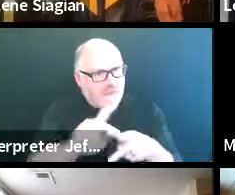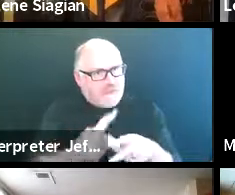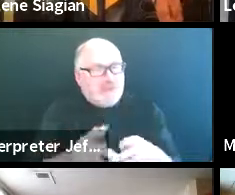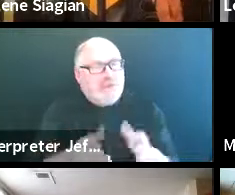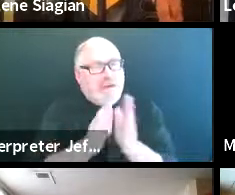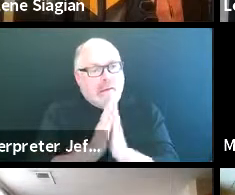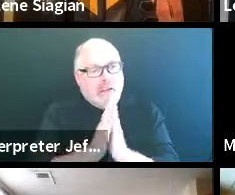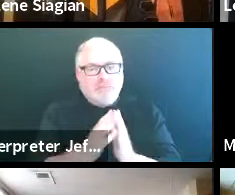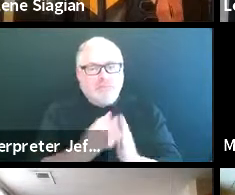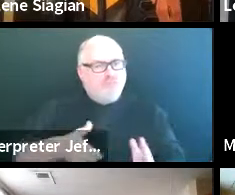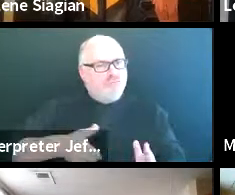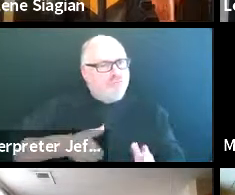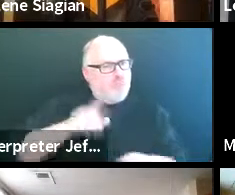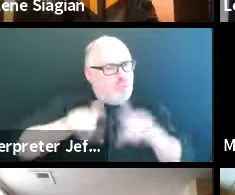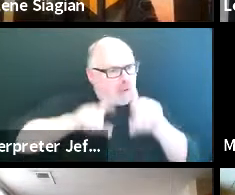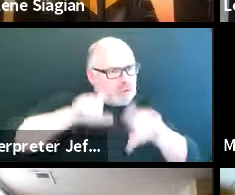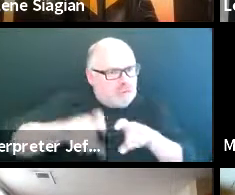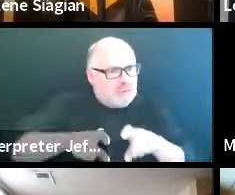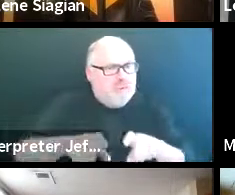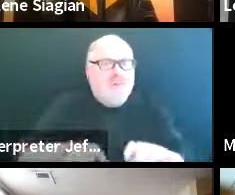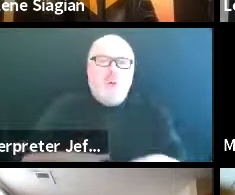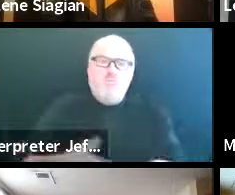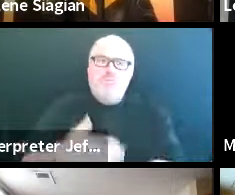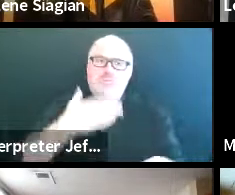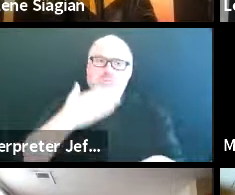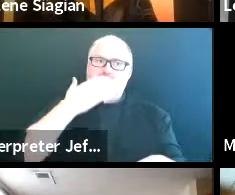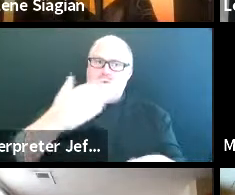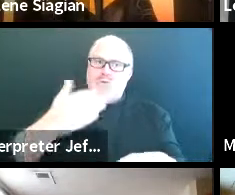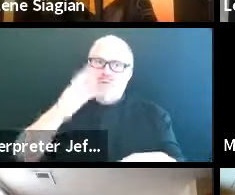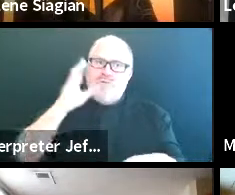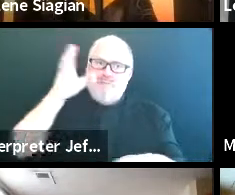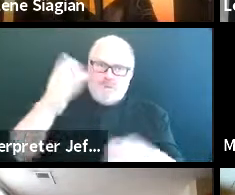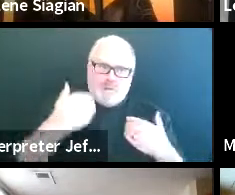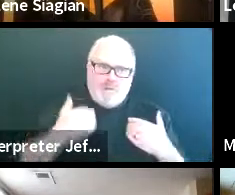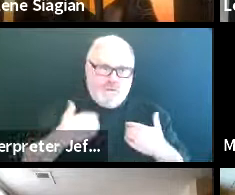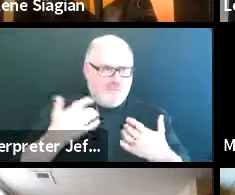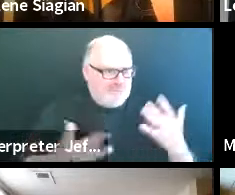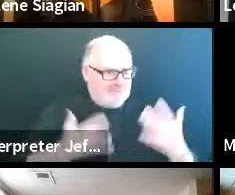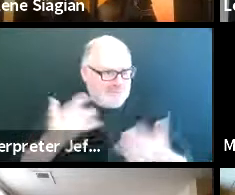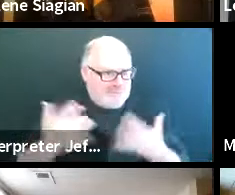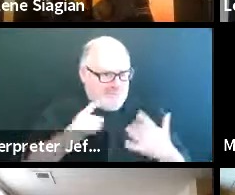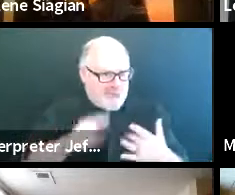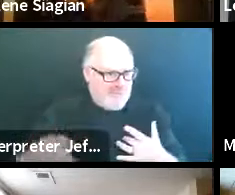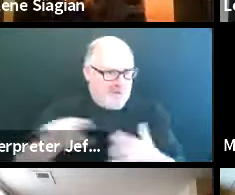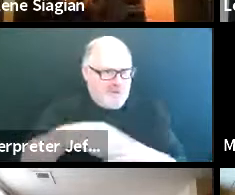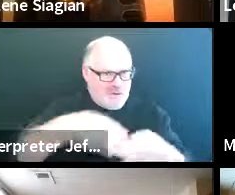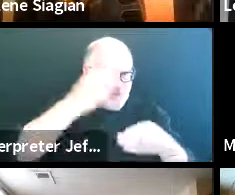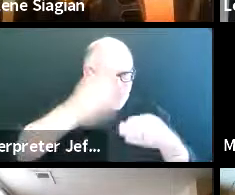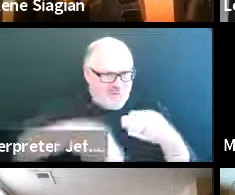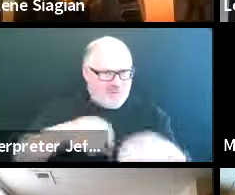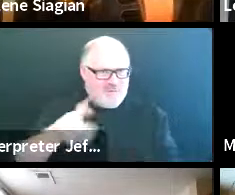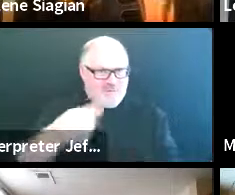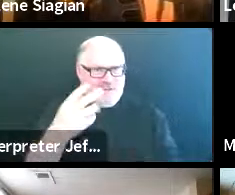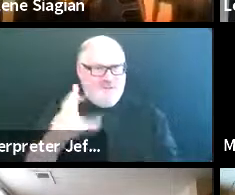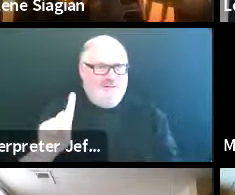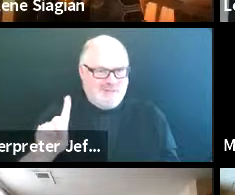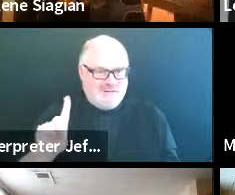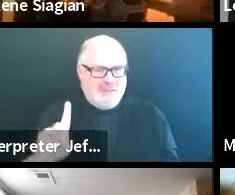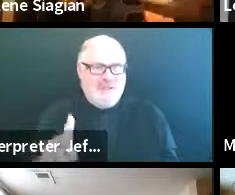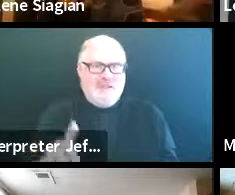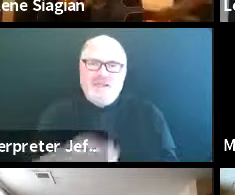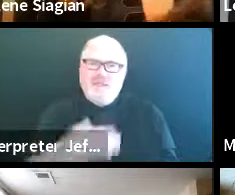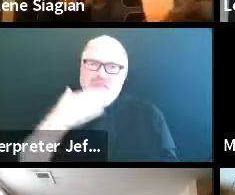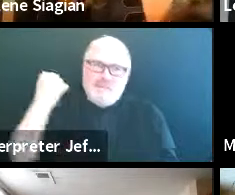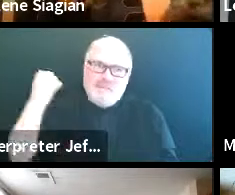such intuitive questions and will have a very bright future. I'm so excited for her to have completed her PhD and wish the very